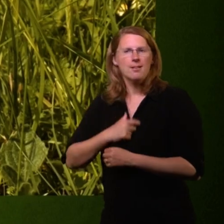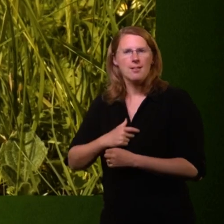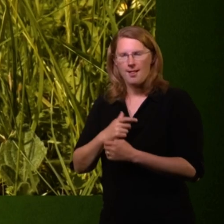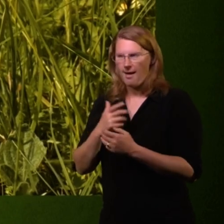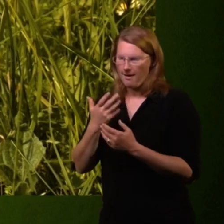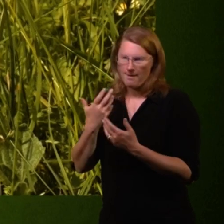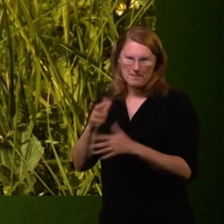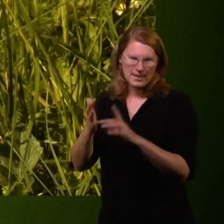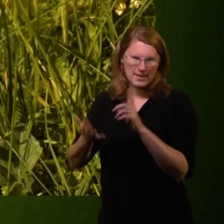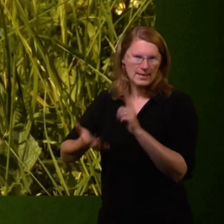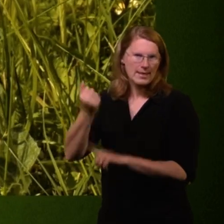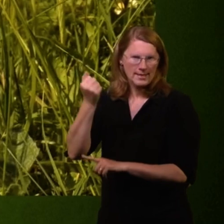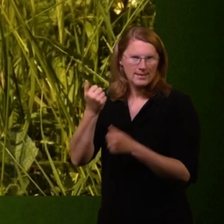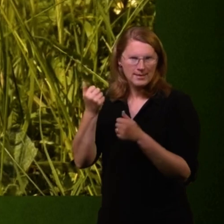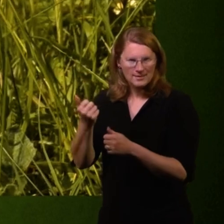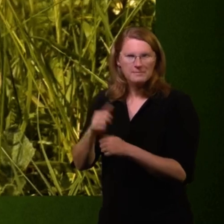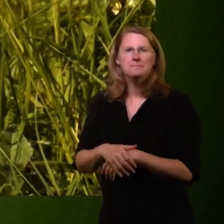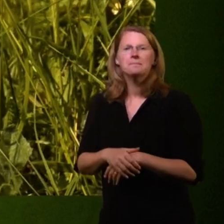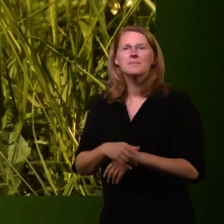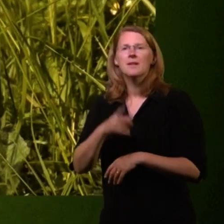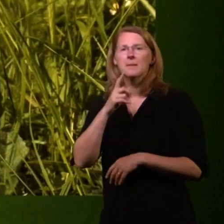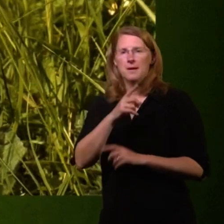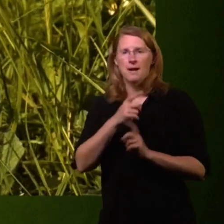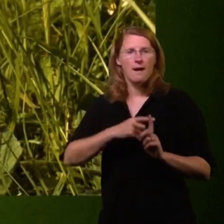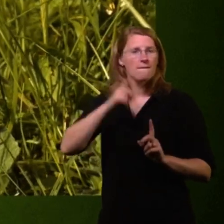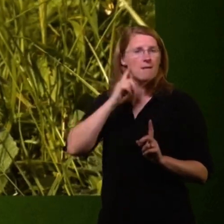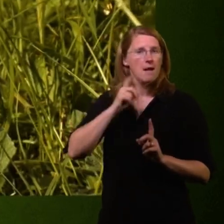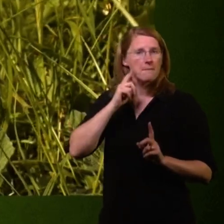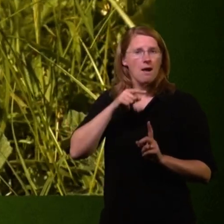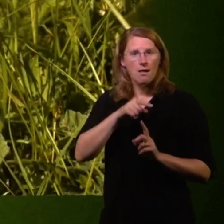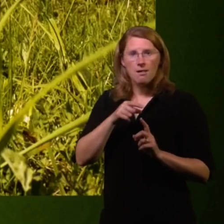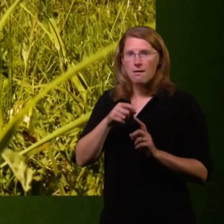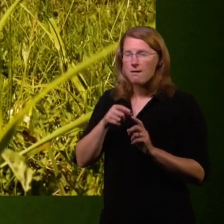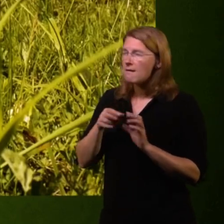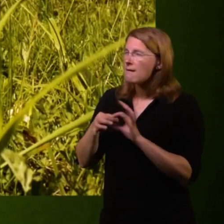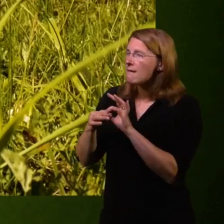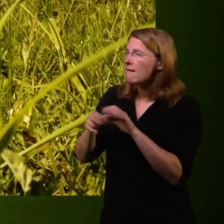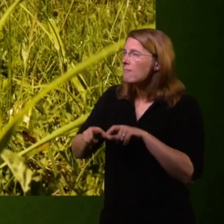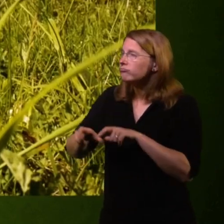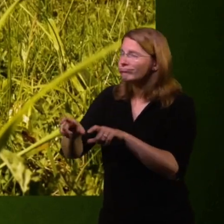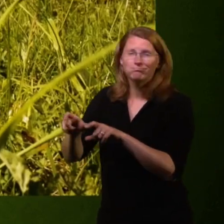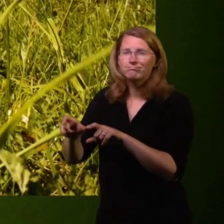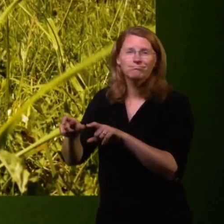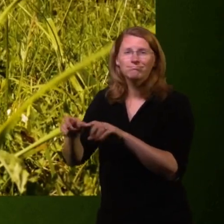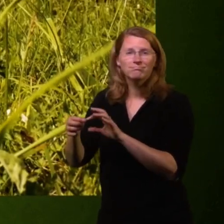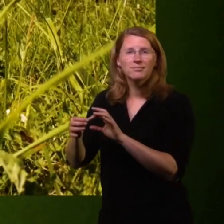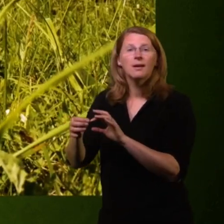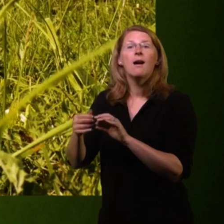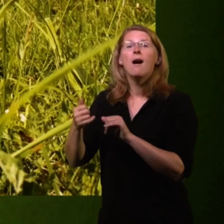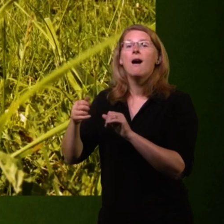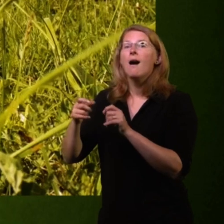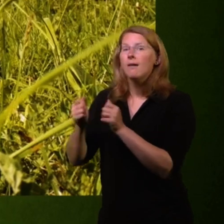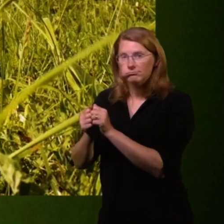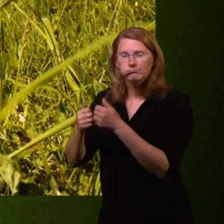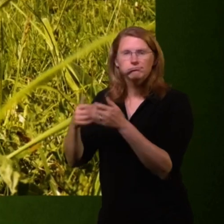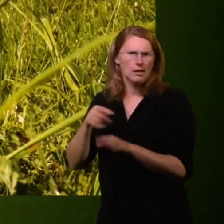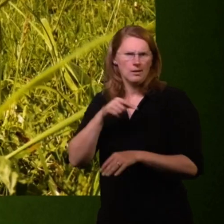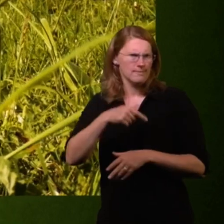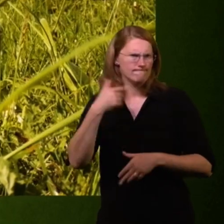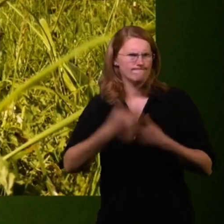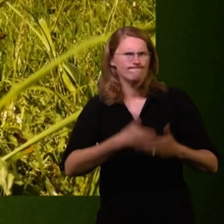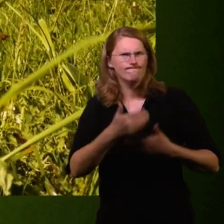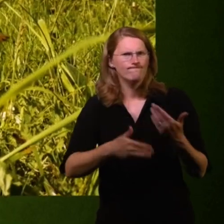The female's interest doesn't last much longer, but she does have arrangements to make. Her fertilized eggs need a